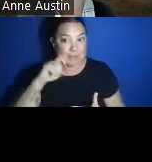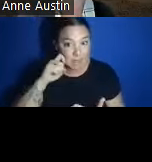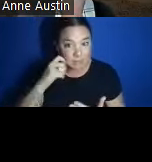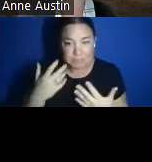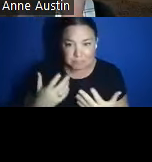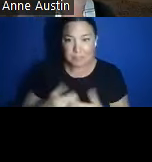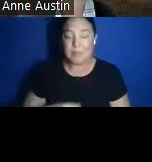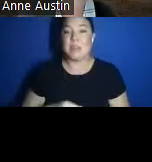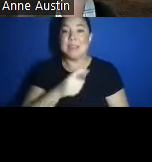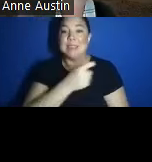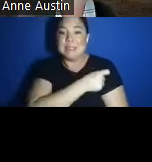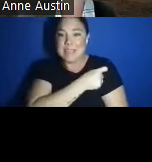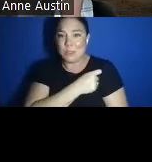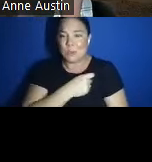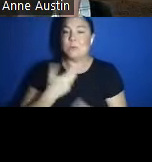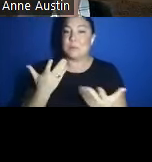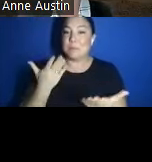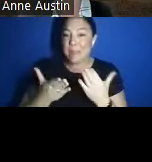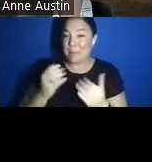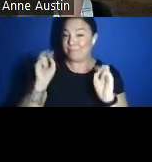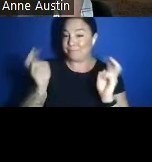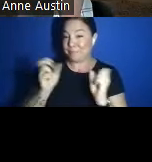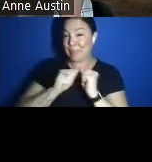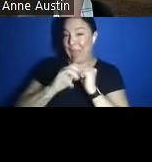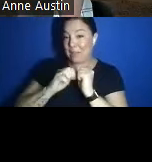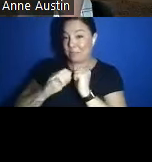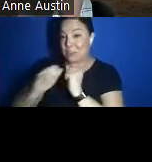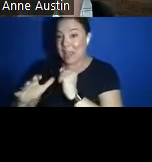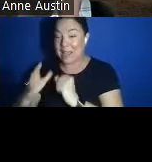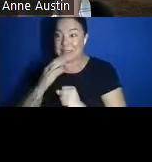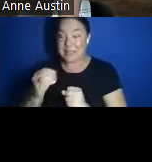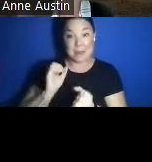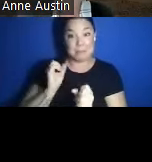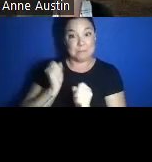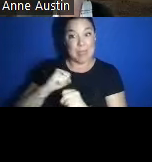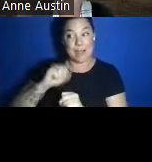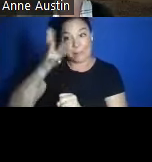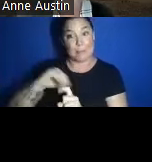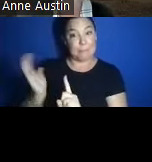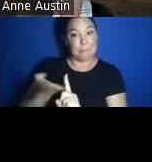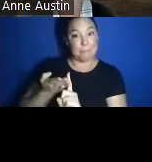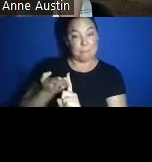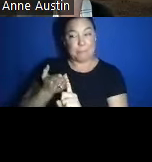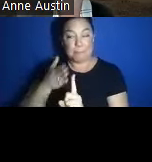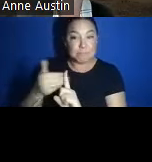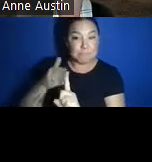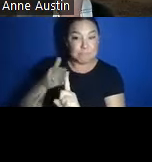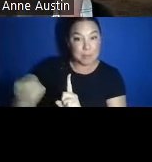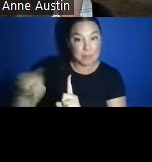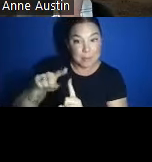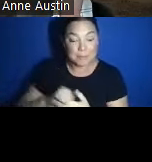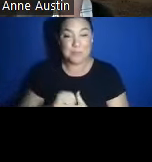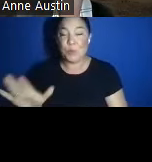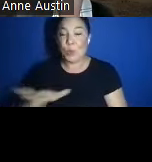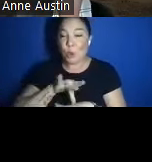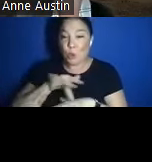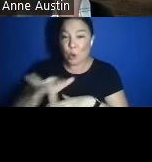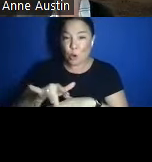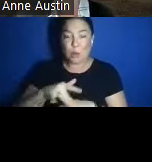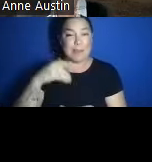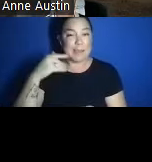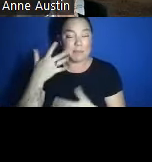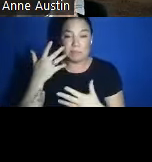were perceived as both advertising and manifesting erotic desire. And importantly, these early hypotheses around the functions of